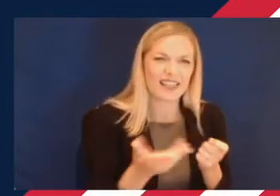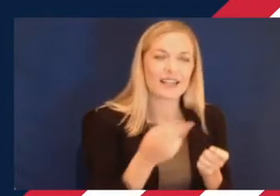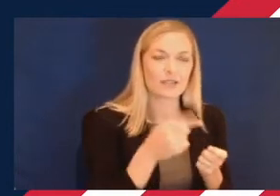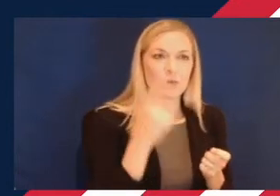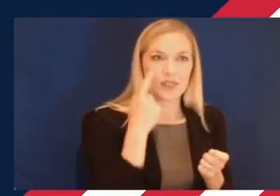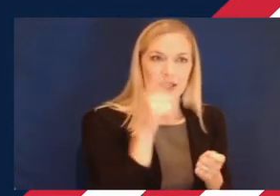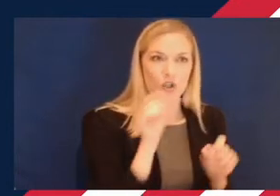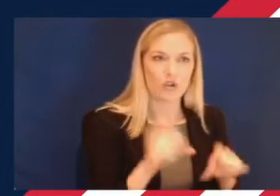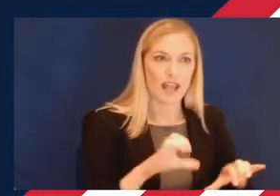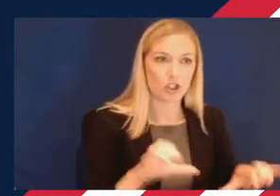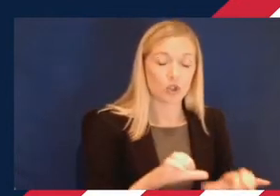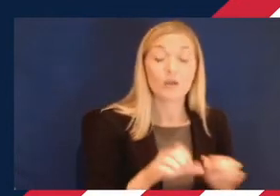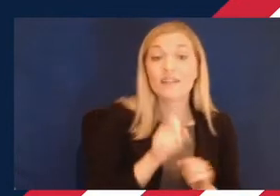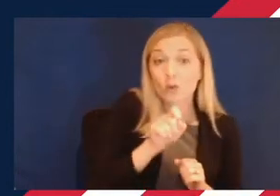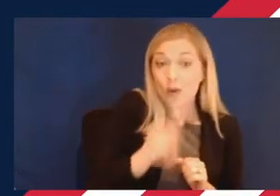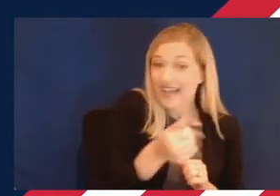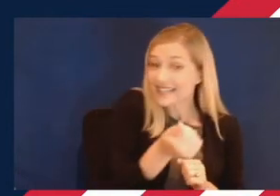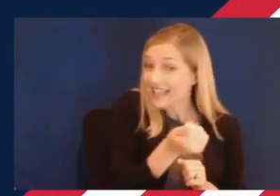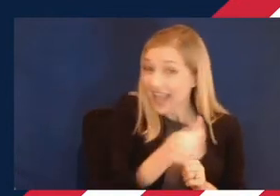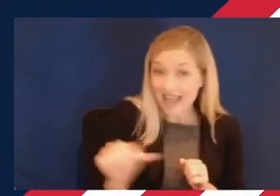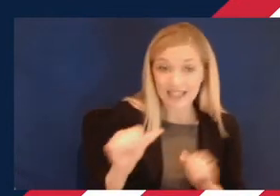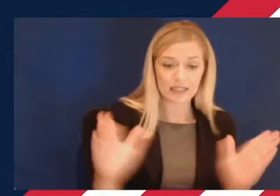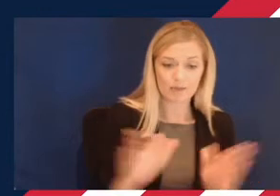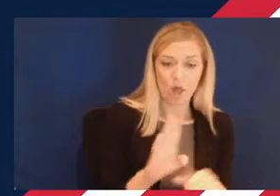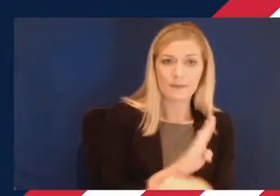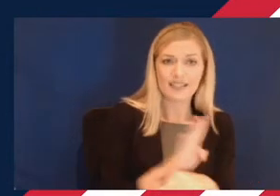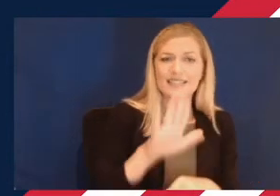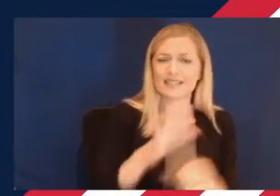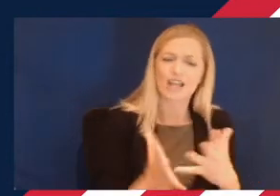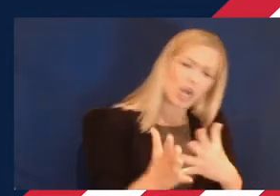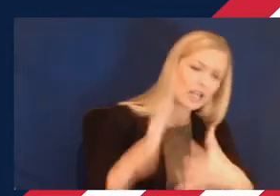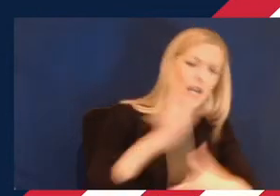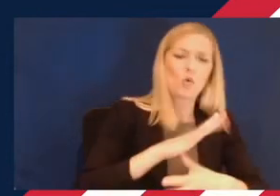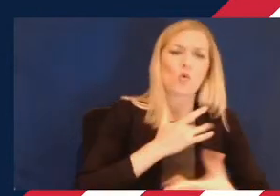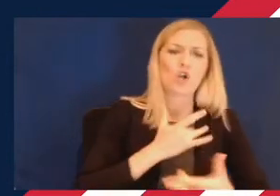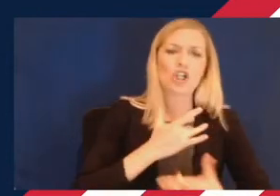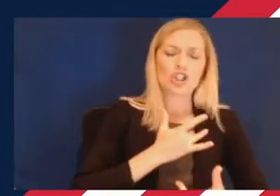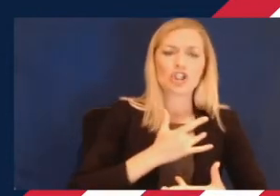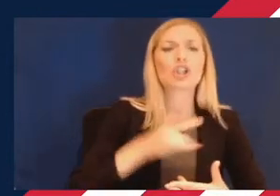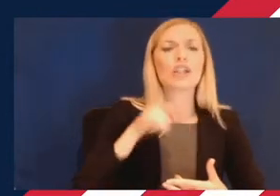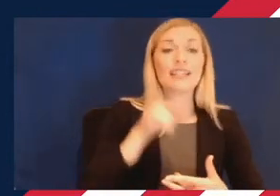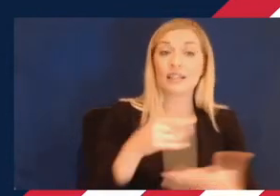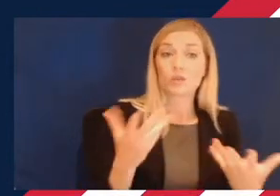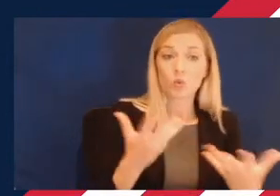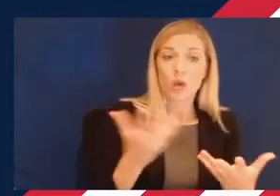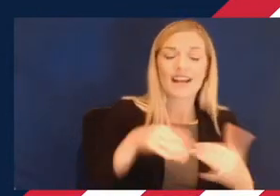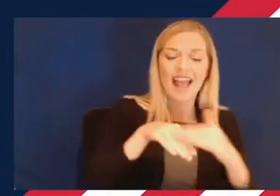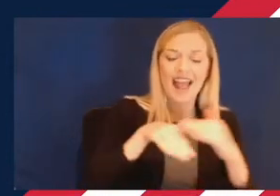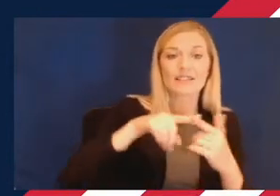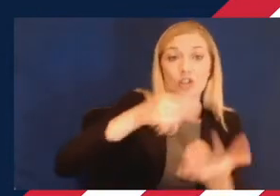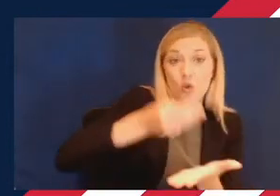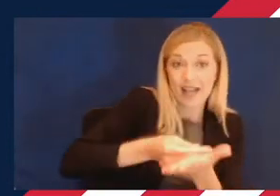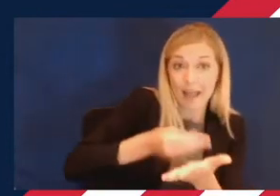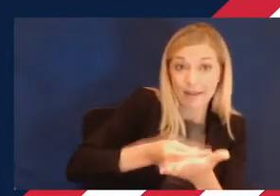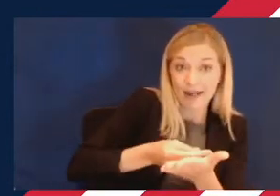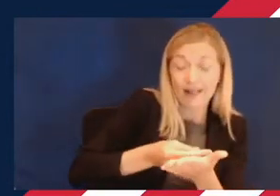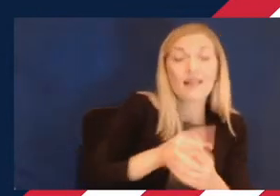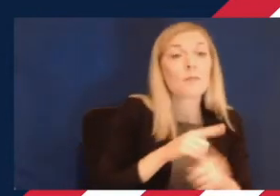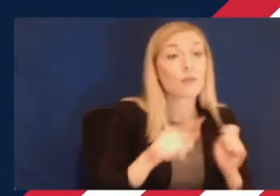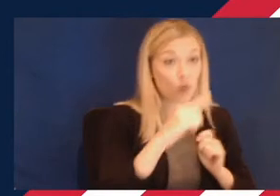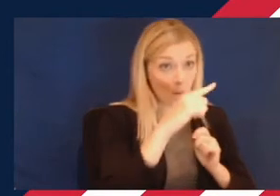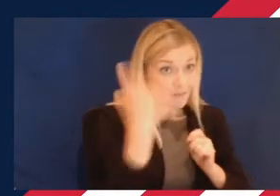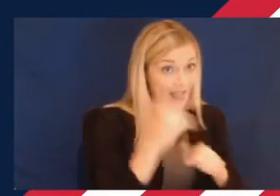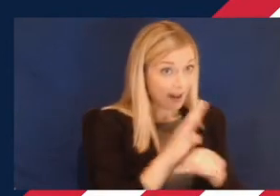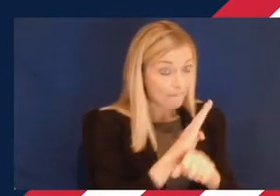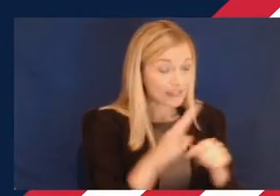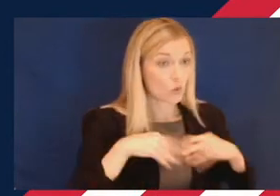one concern, they will say access to capital. But when you ask a business owner, they will say number one, number two, and three. There are barriers